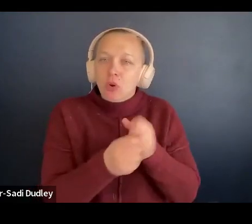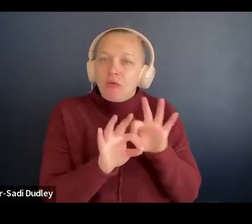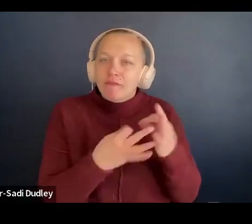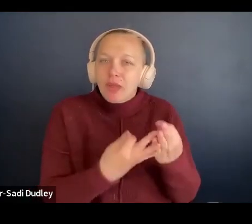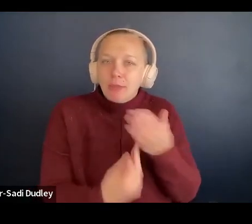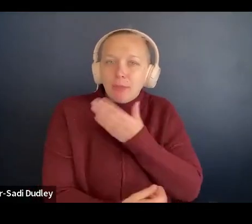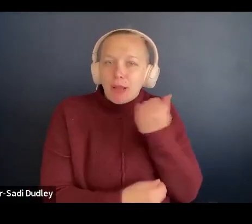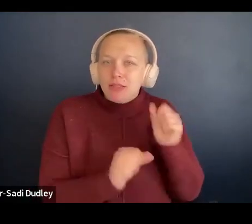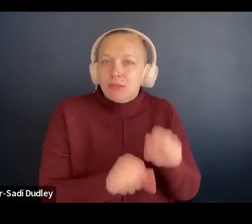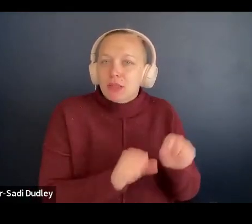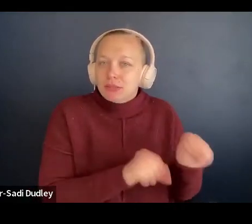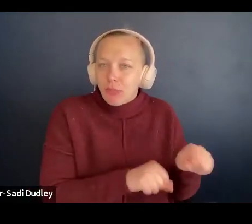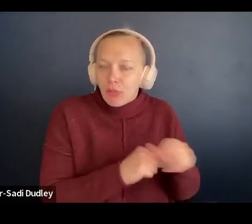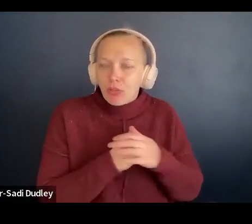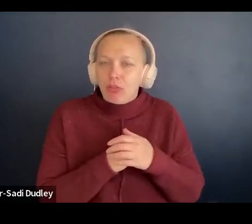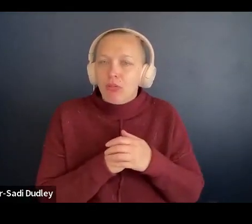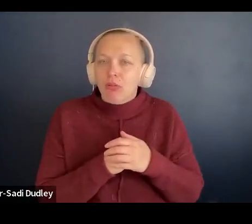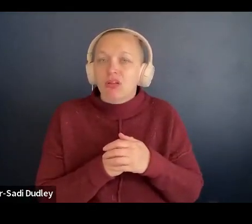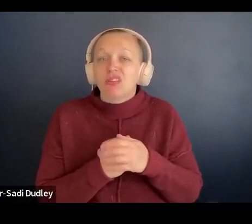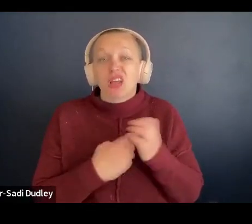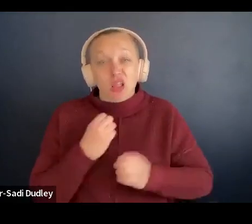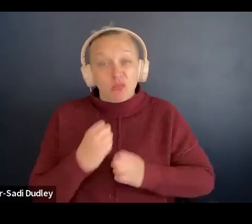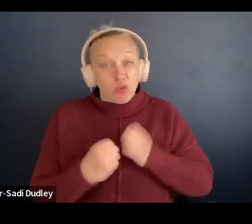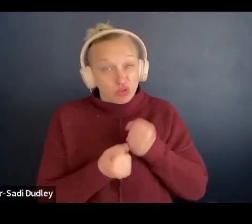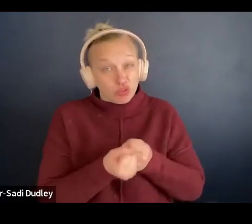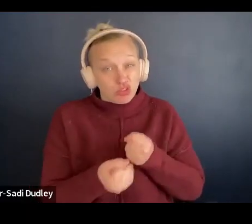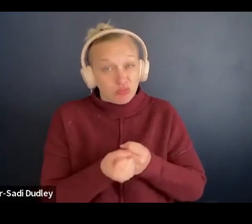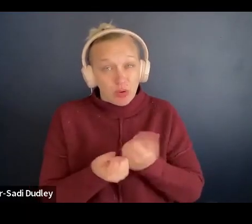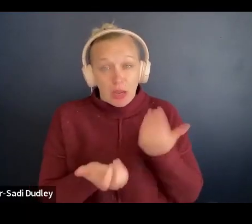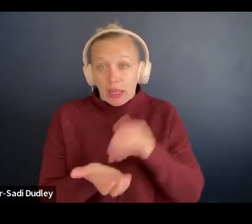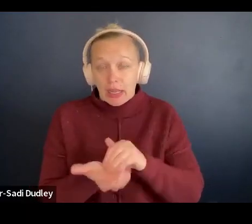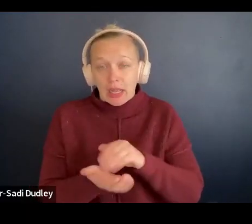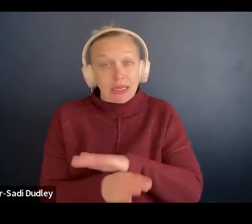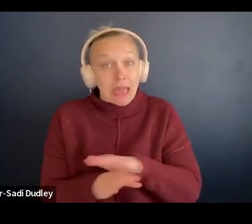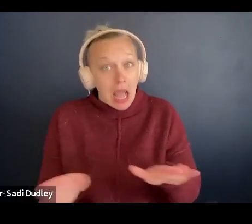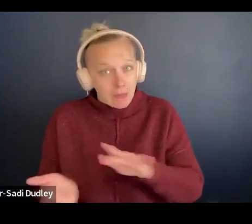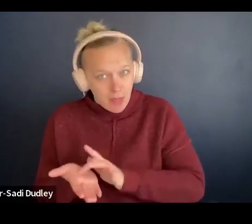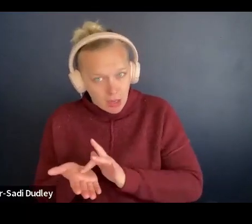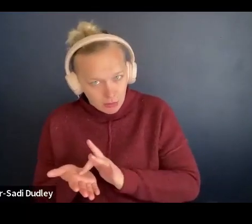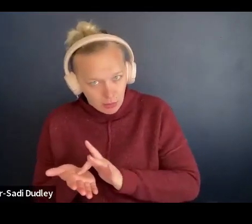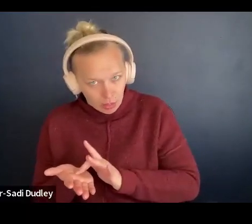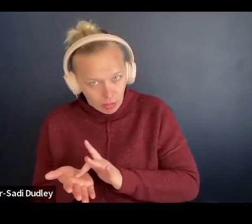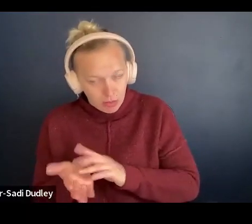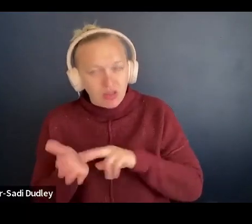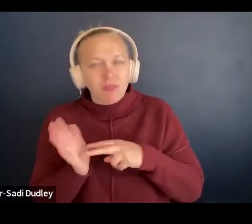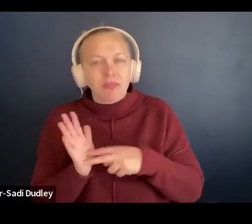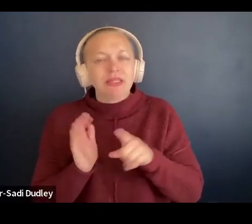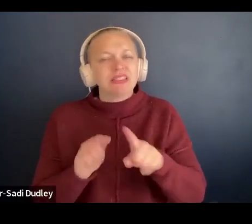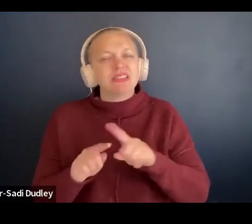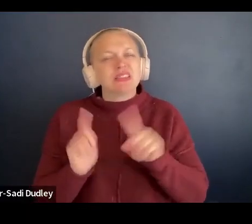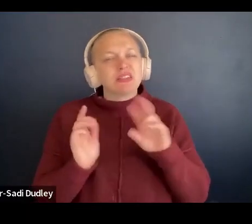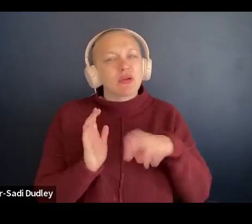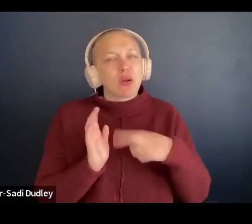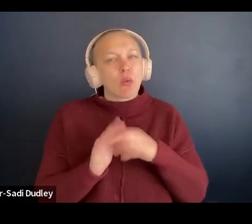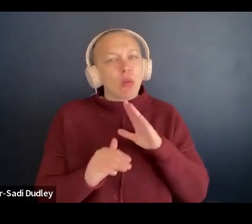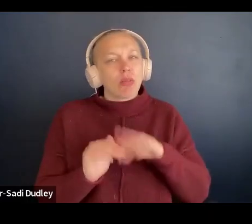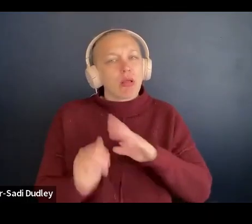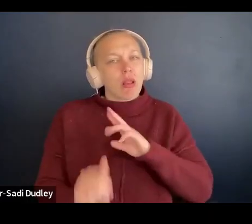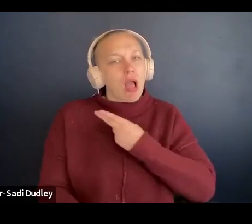well. And emotional support, again, like I said, it's non-medical, so it kind of fills a different role than hospice.